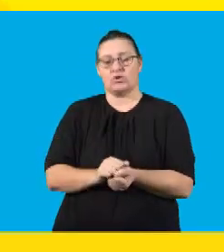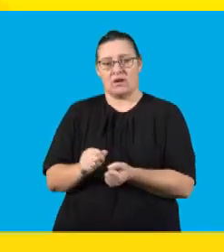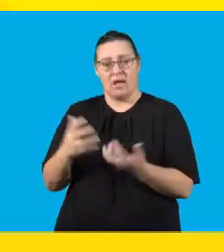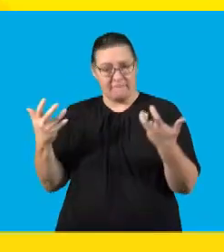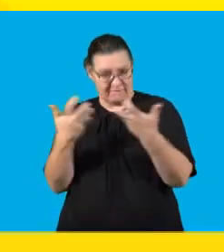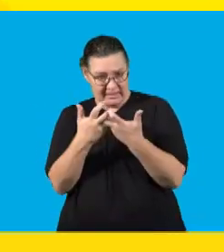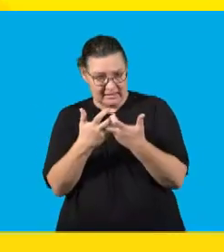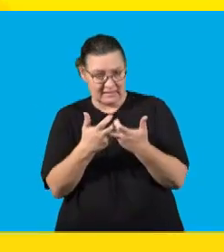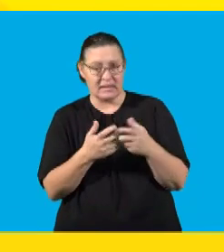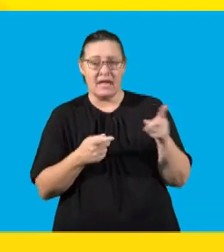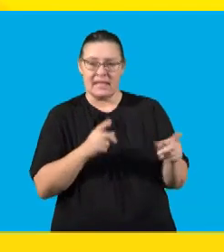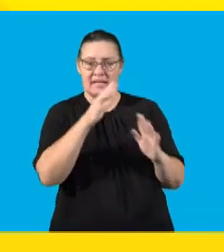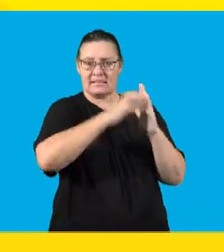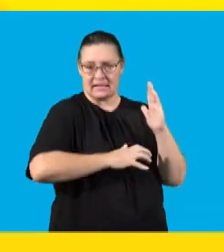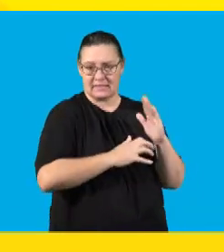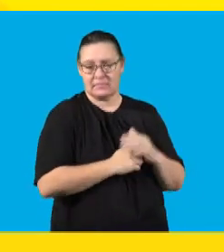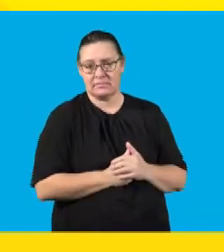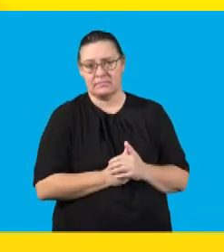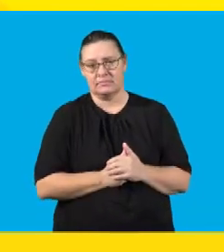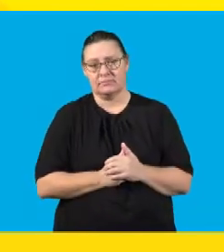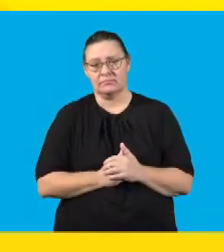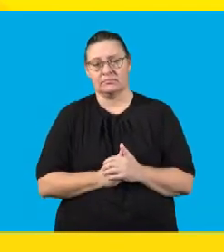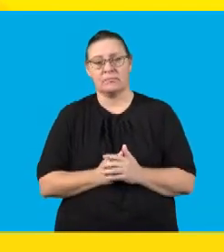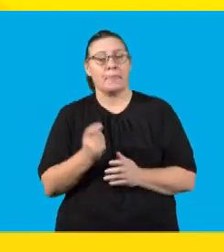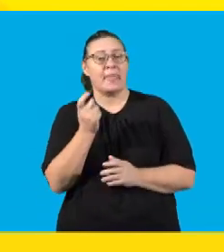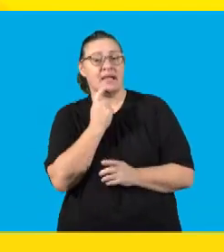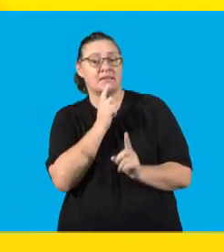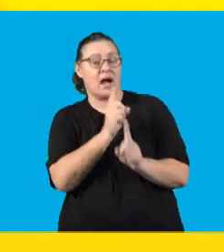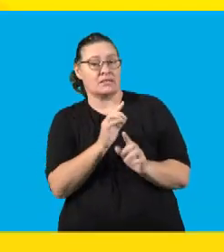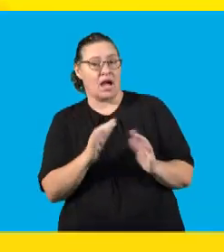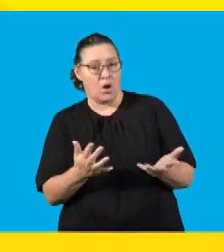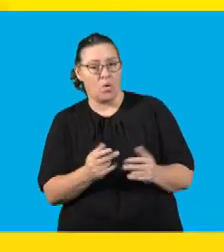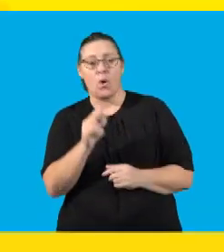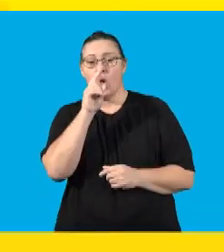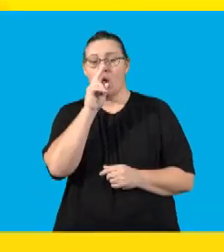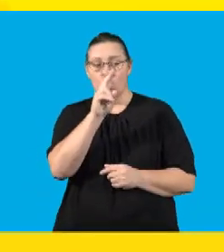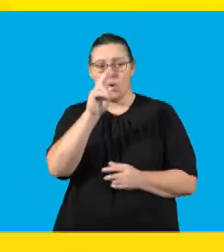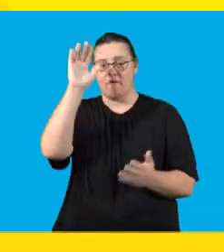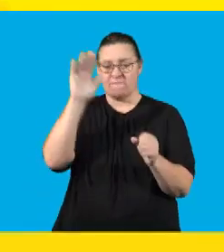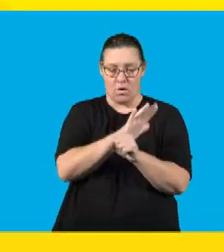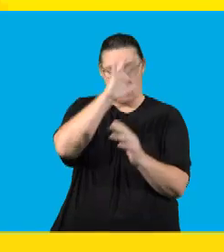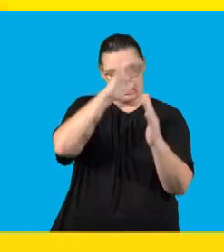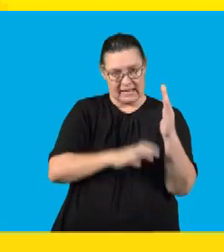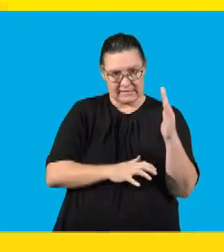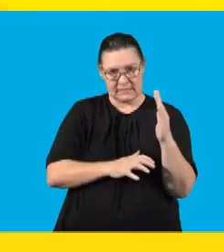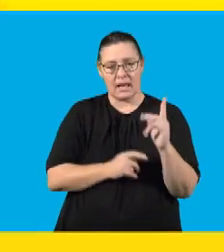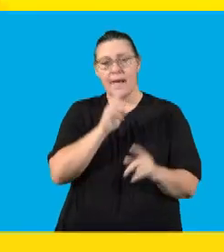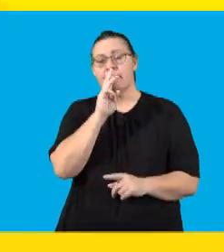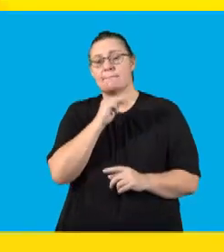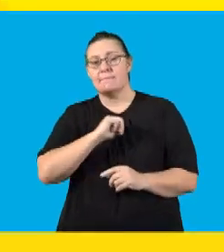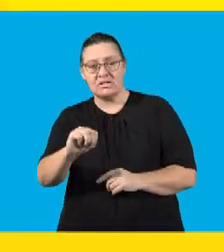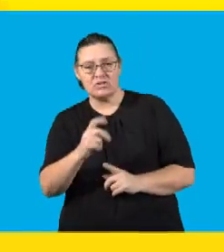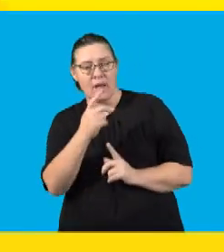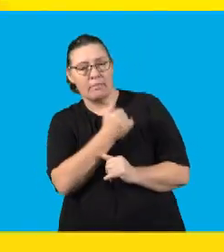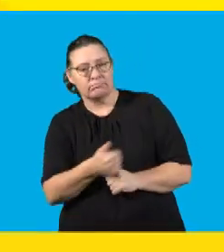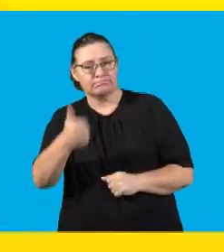conclusion fitting to the text? Now, an easy way to answer this is look at the entire text, look at the message,